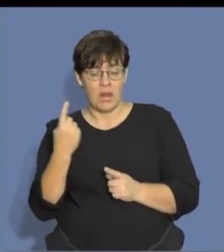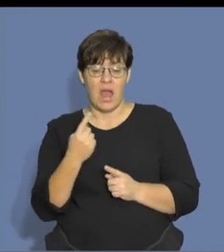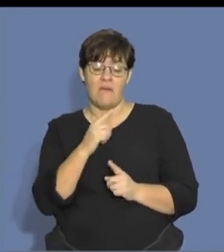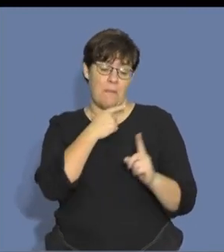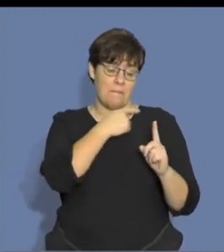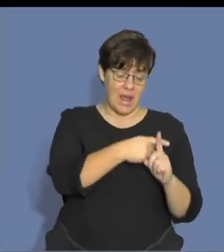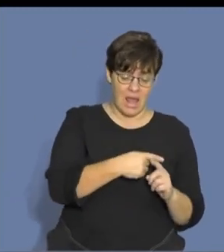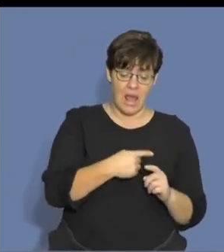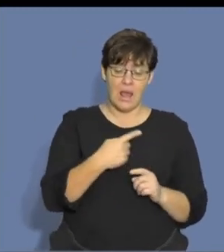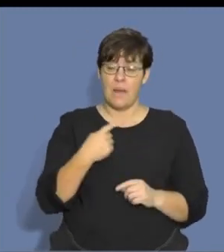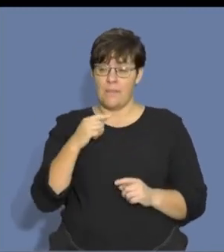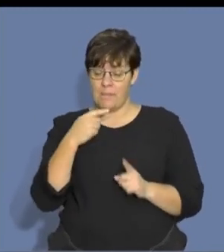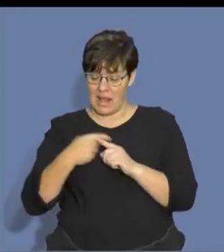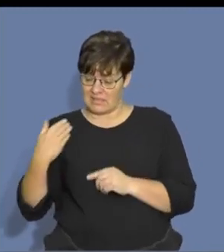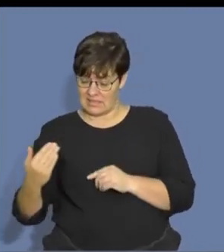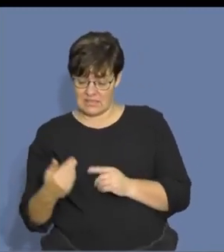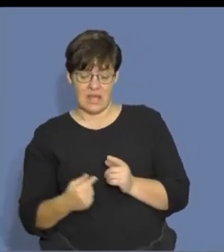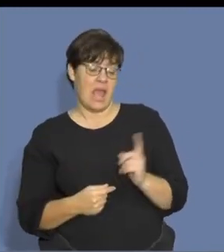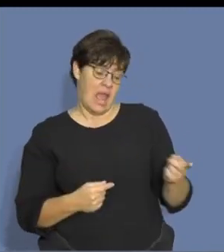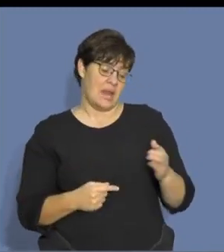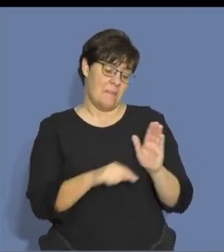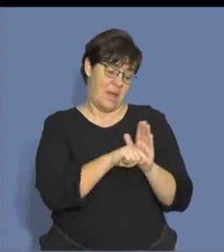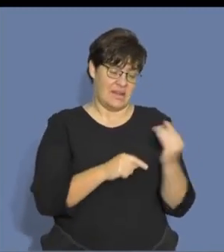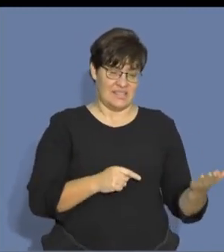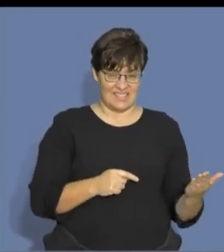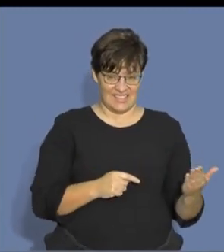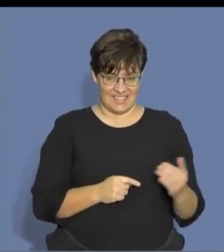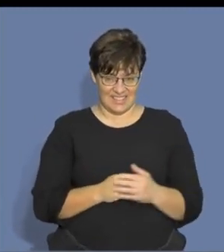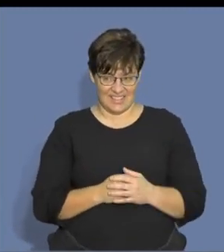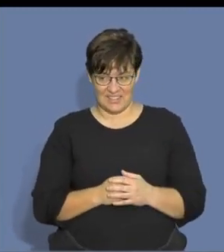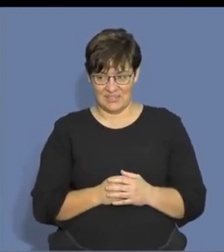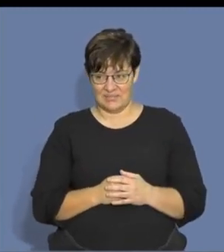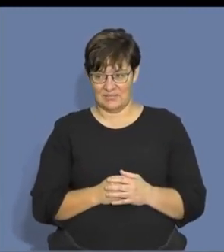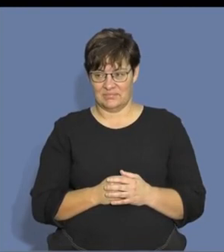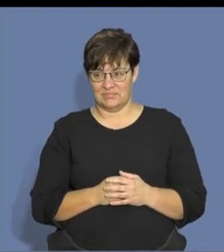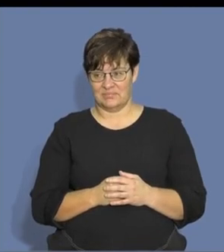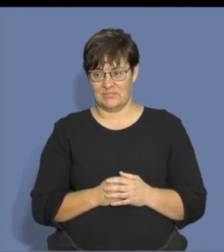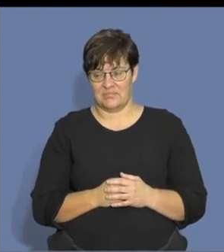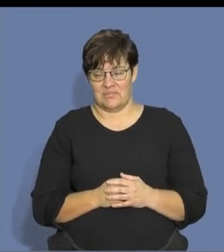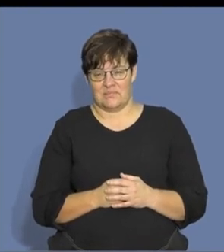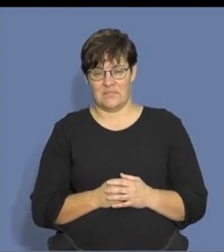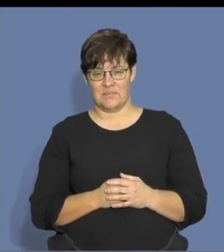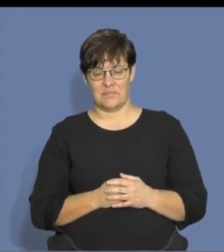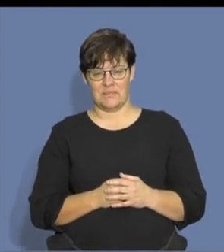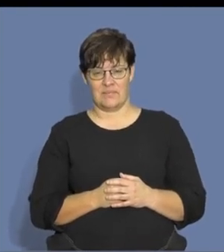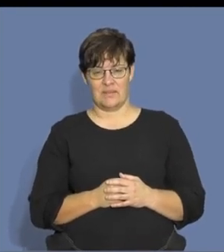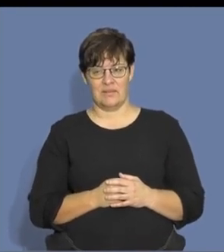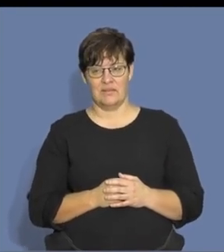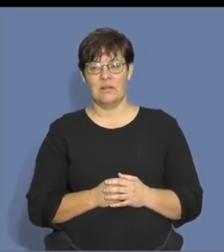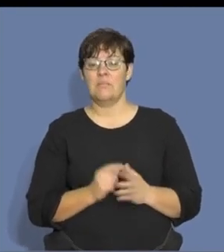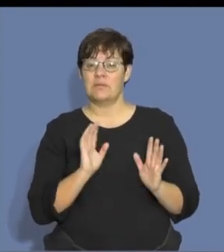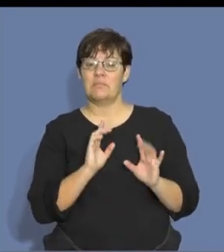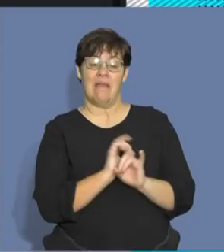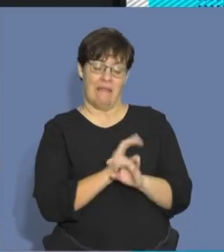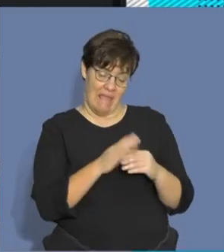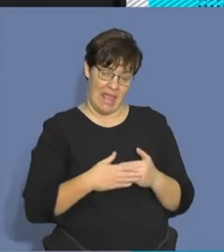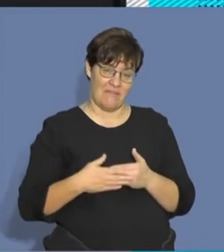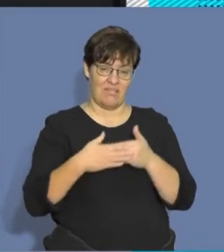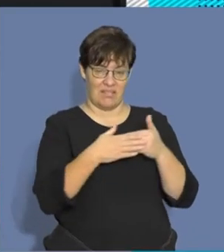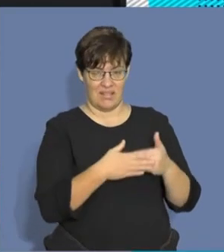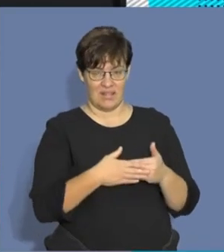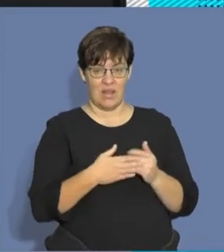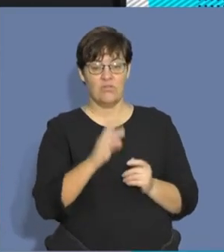answer at plus 4, and there's also an answer at minus 4. And so let's just be very careful here. It's